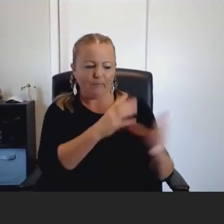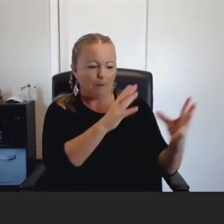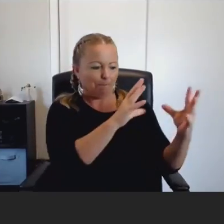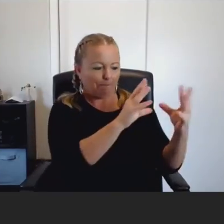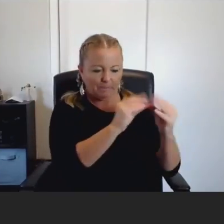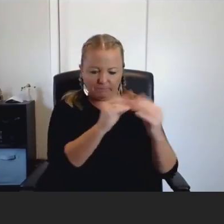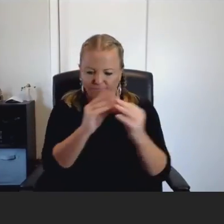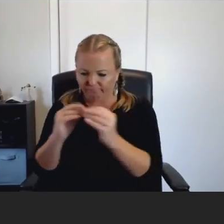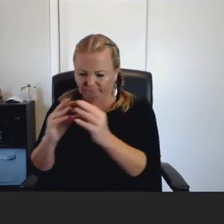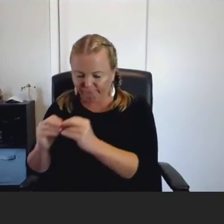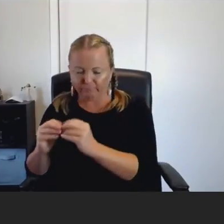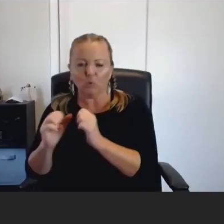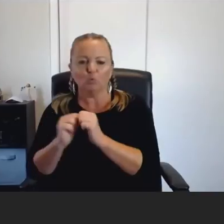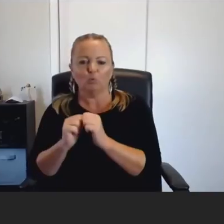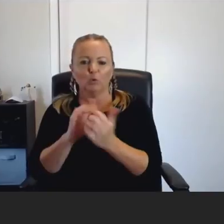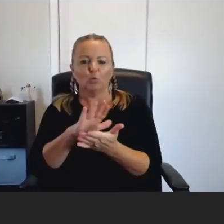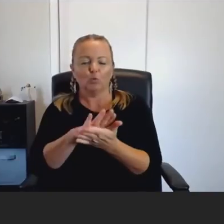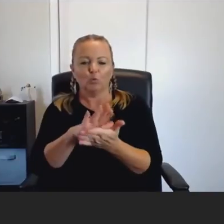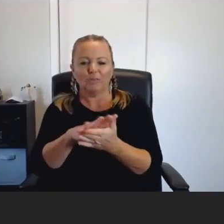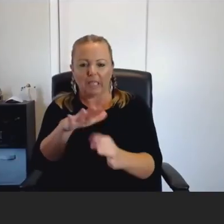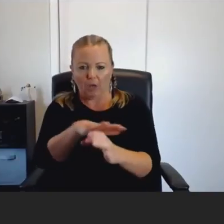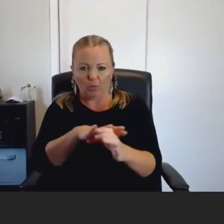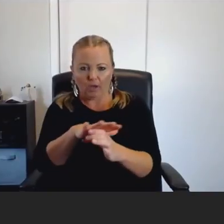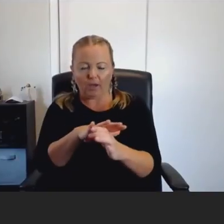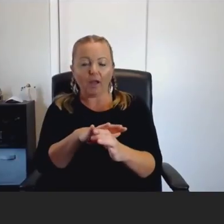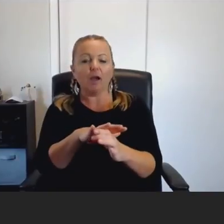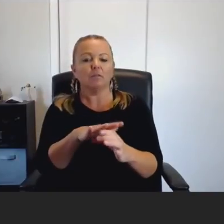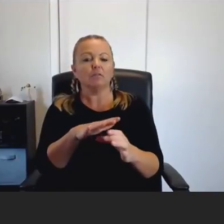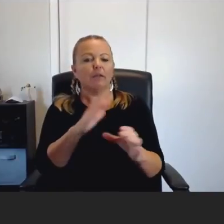of the schools in the area, and